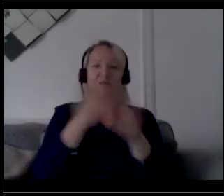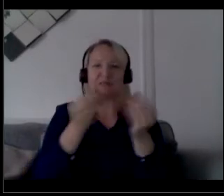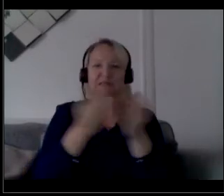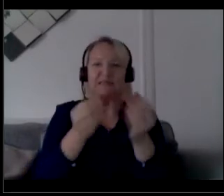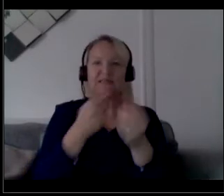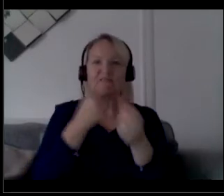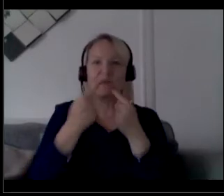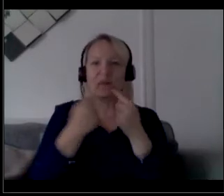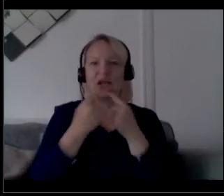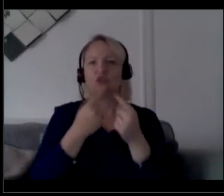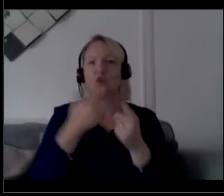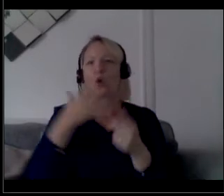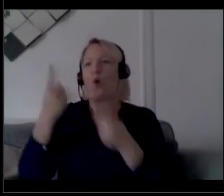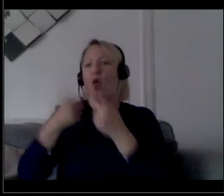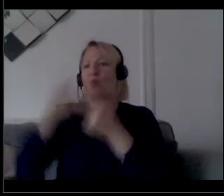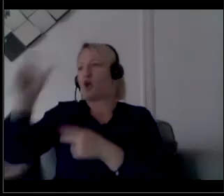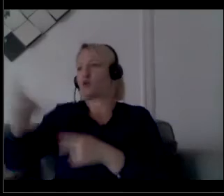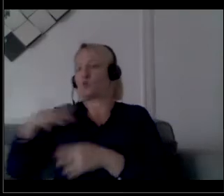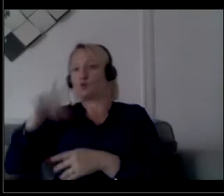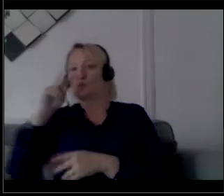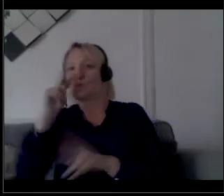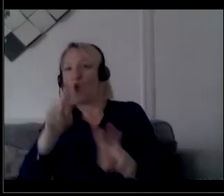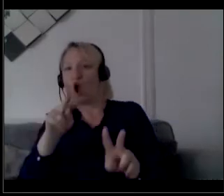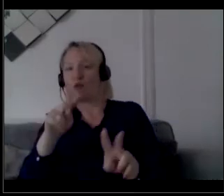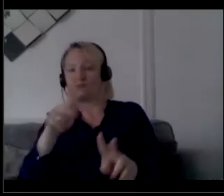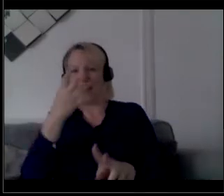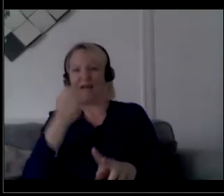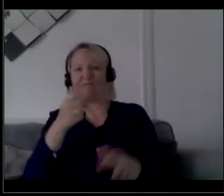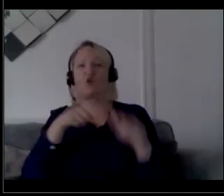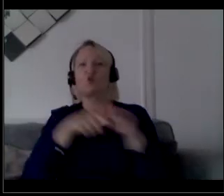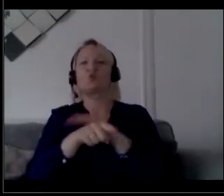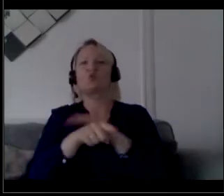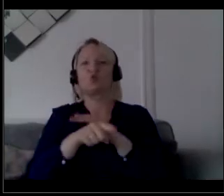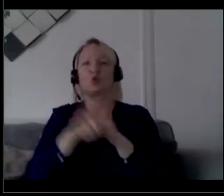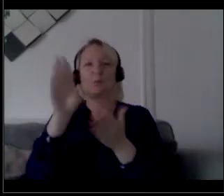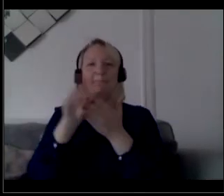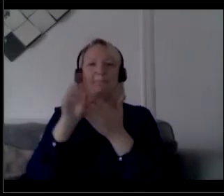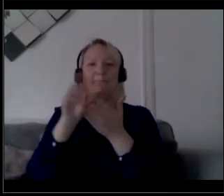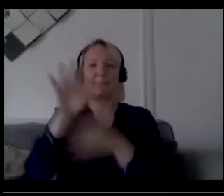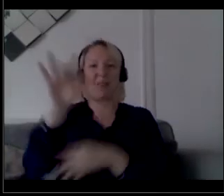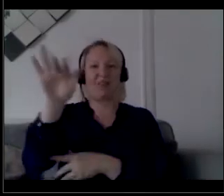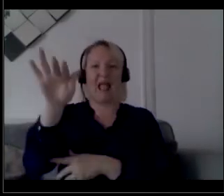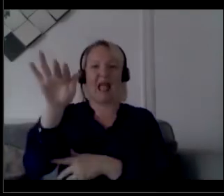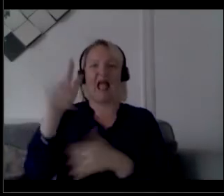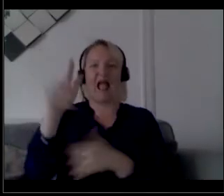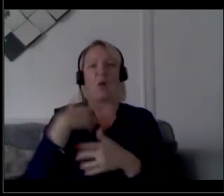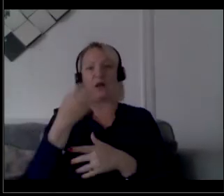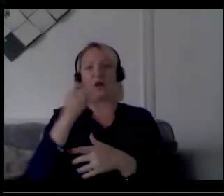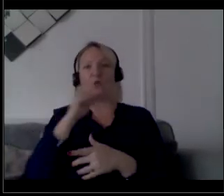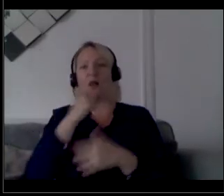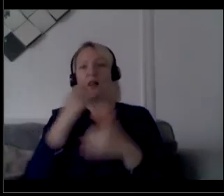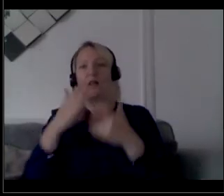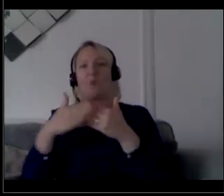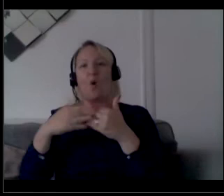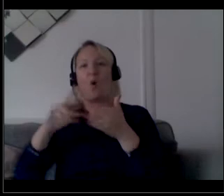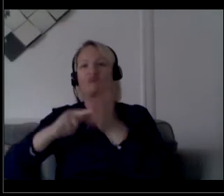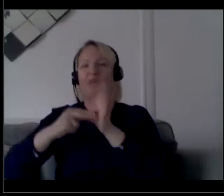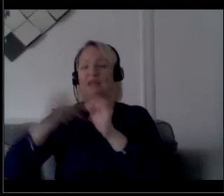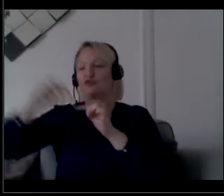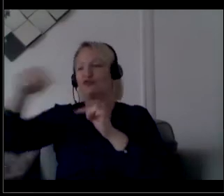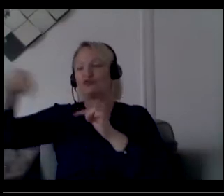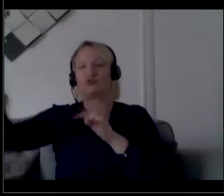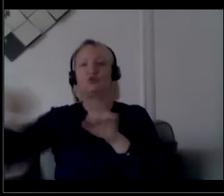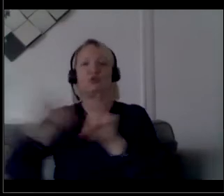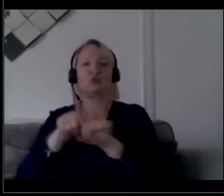who wants to watch them, they're all available on YouTube, and we're running several more. So do make the most of those opportunities to pick out